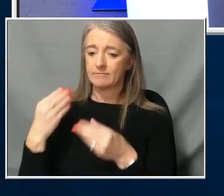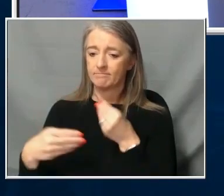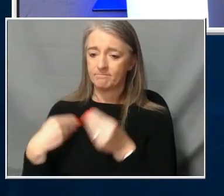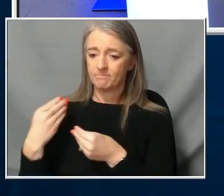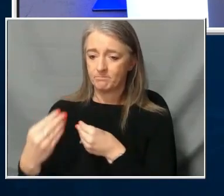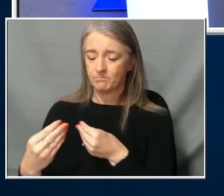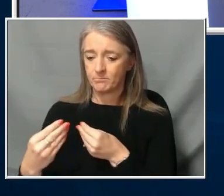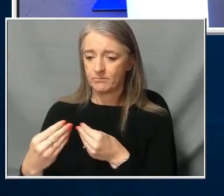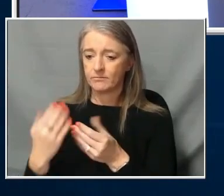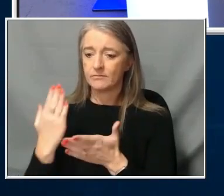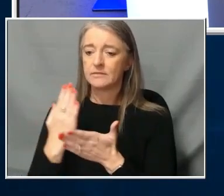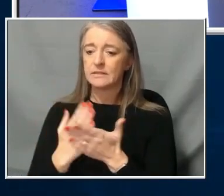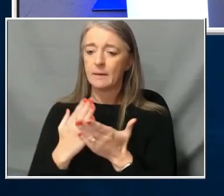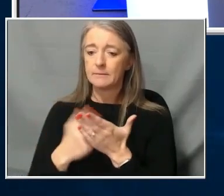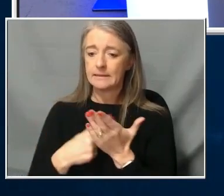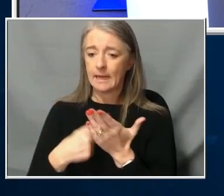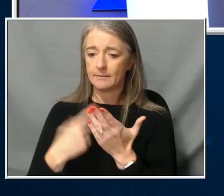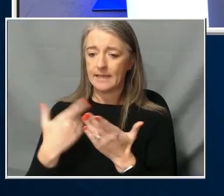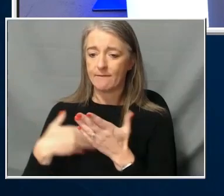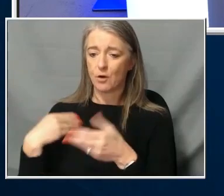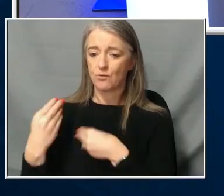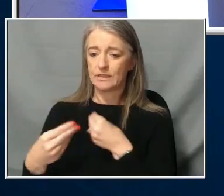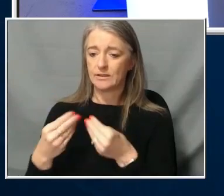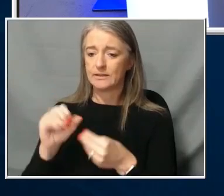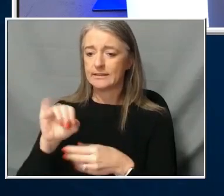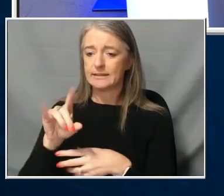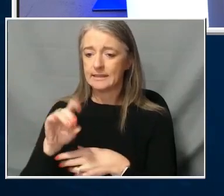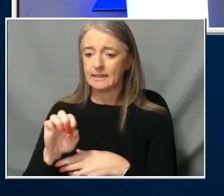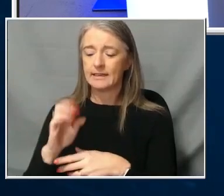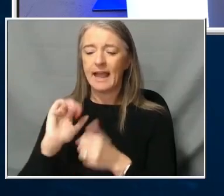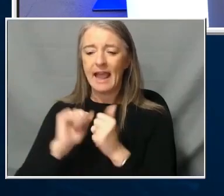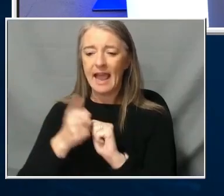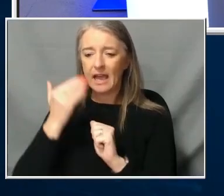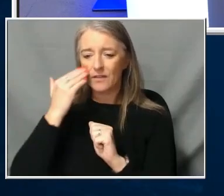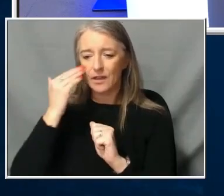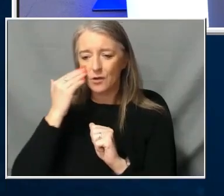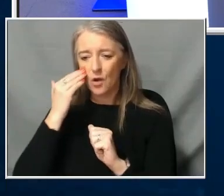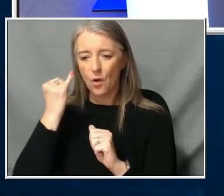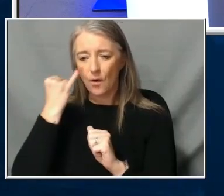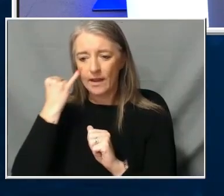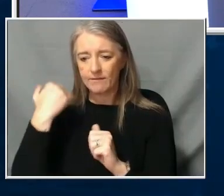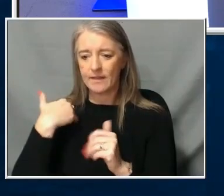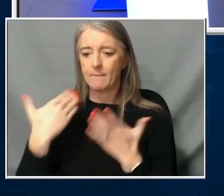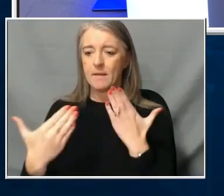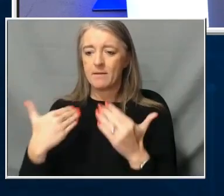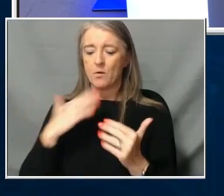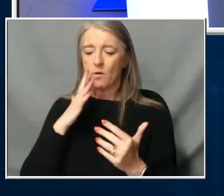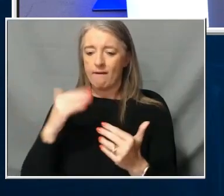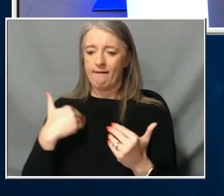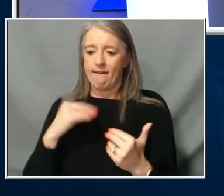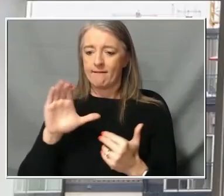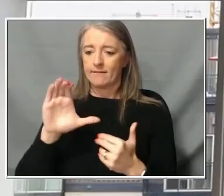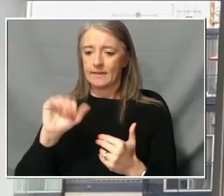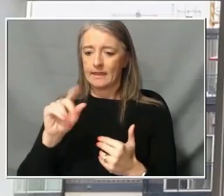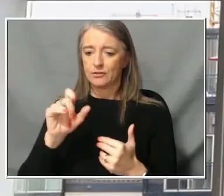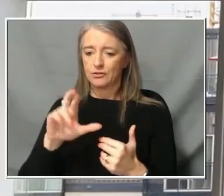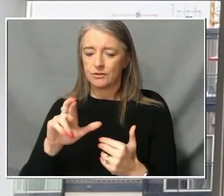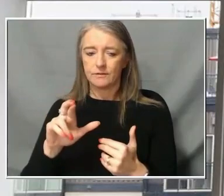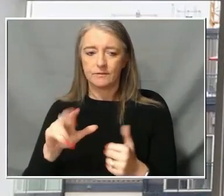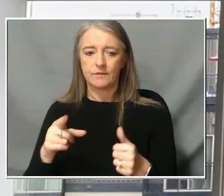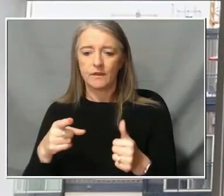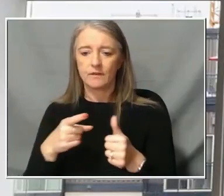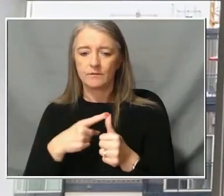there is a hereditary side. How does someone know if they're predisposed to cancer? So anytime you have a